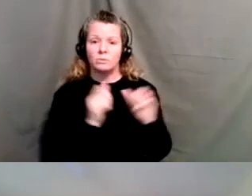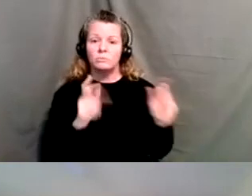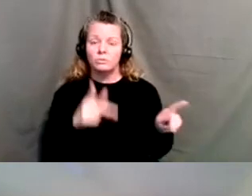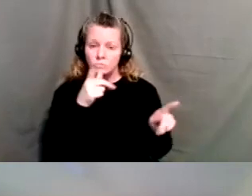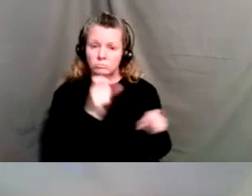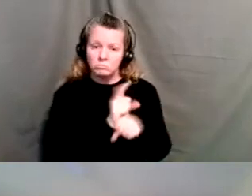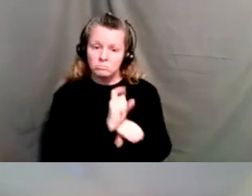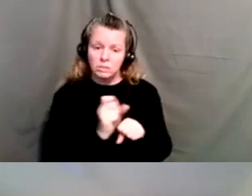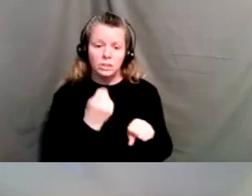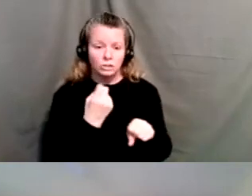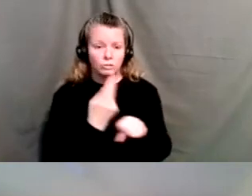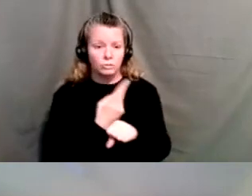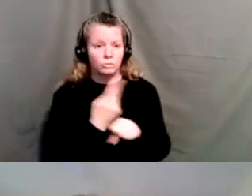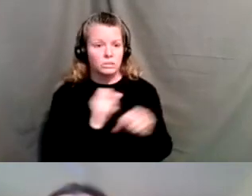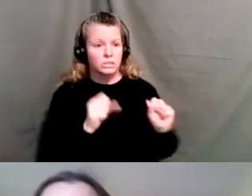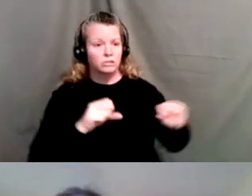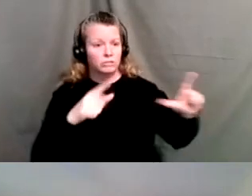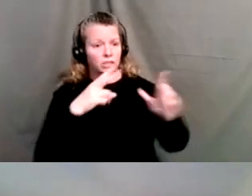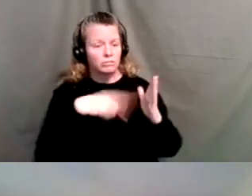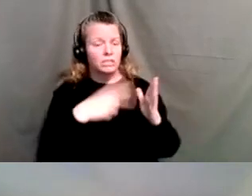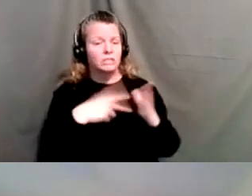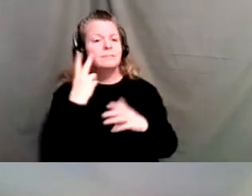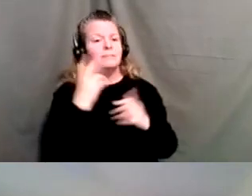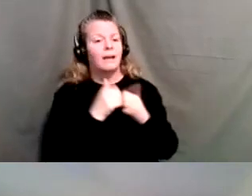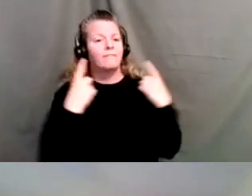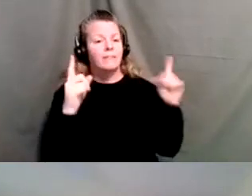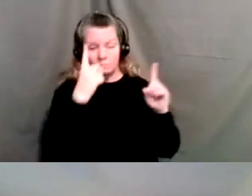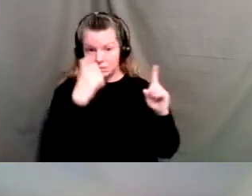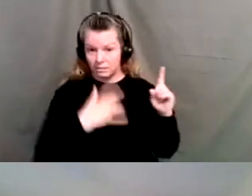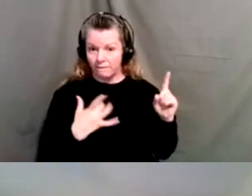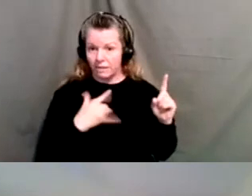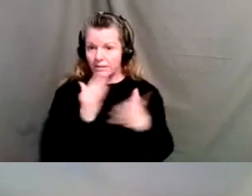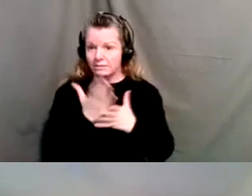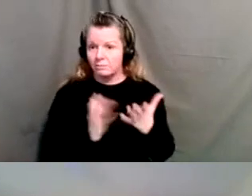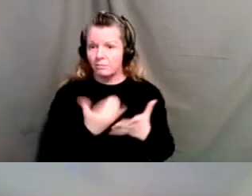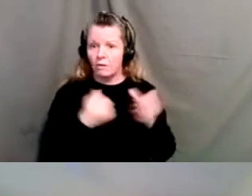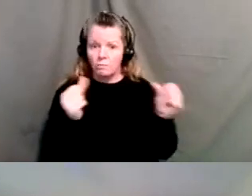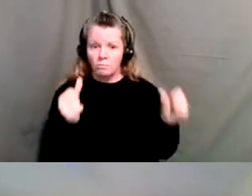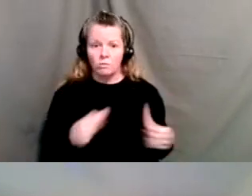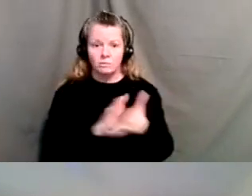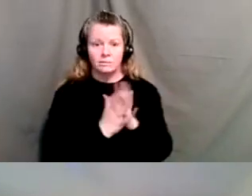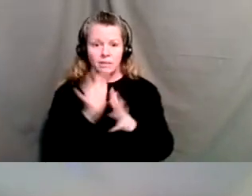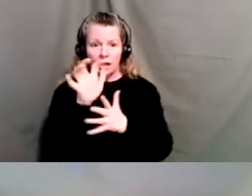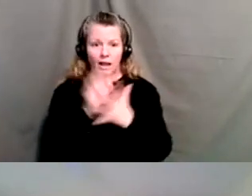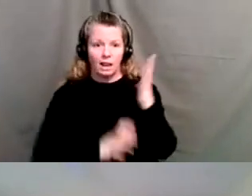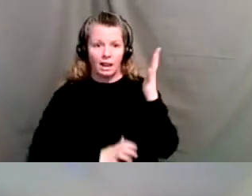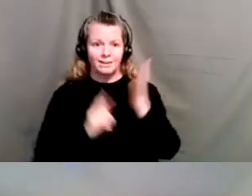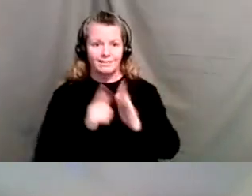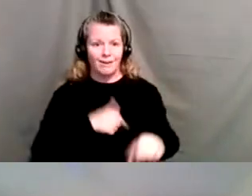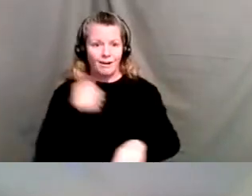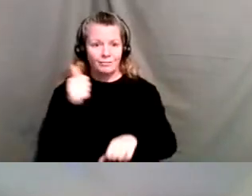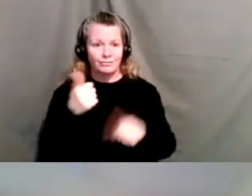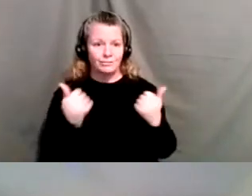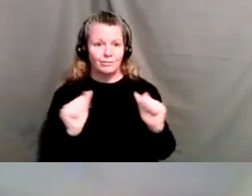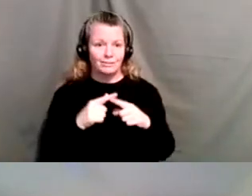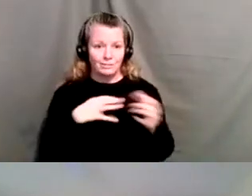how effective they are, because I feel like some of our posts get a little bit longer trying to describe them.